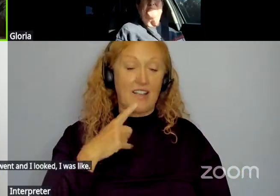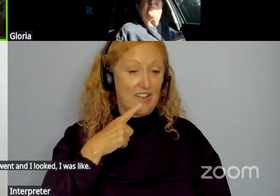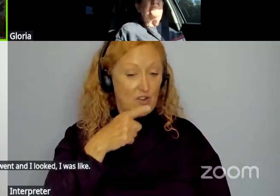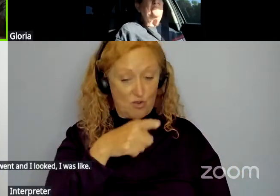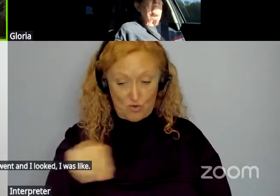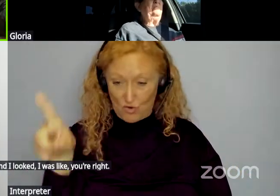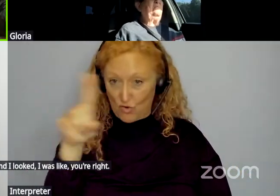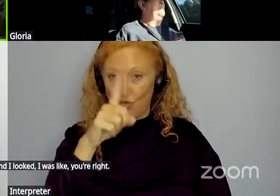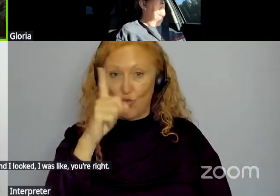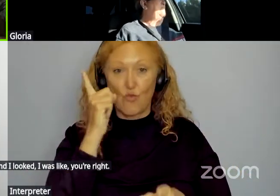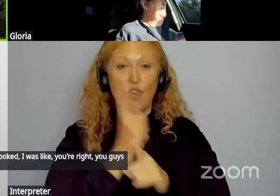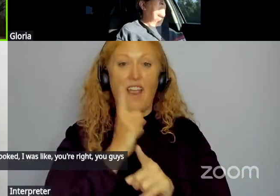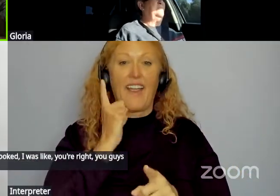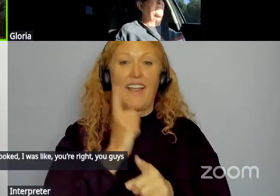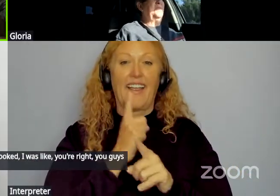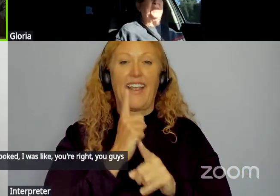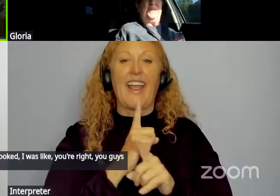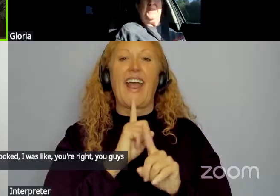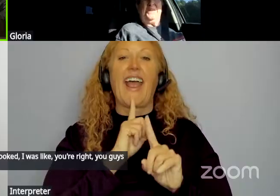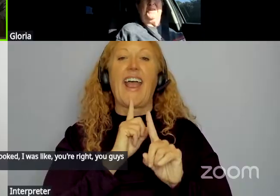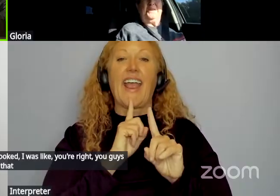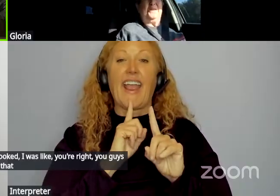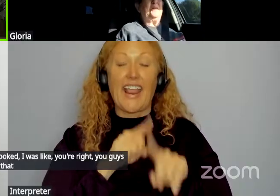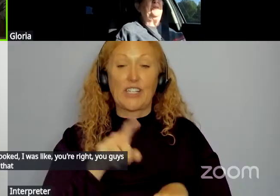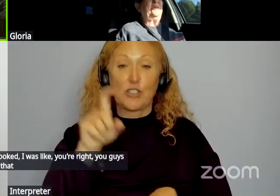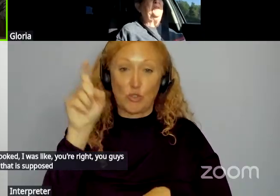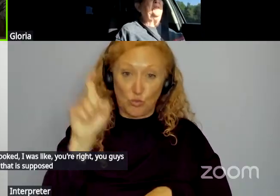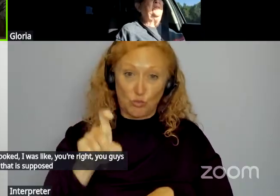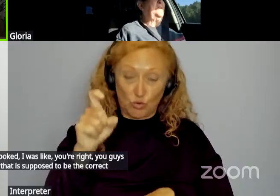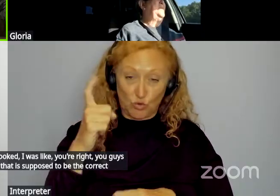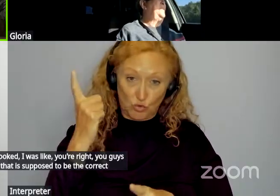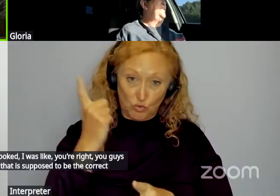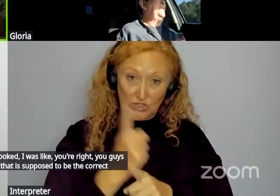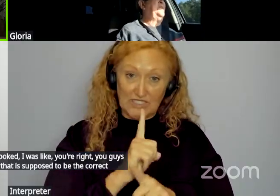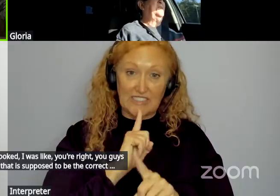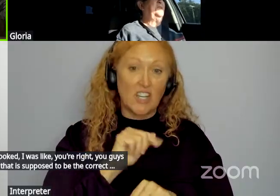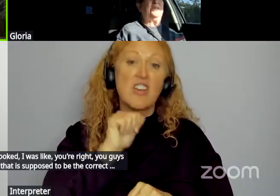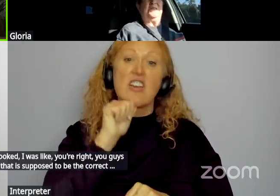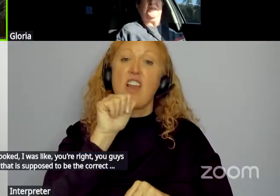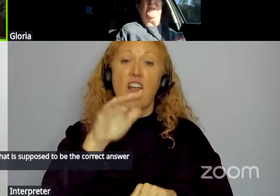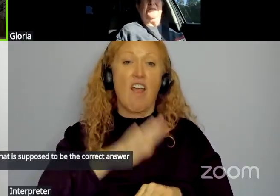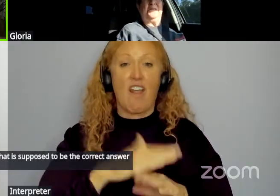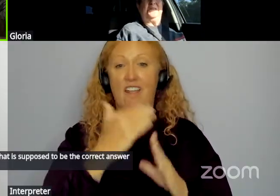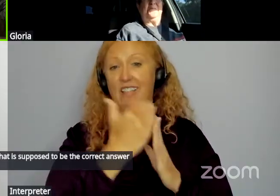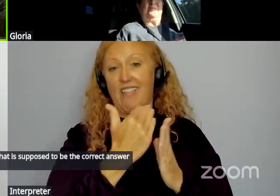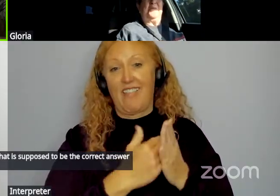You guys are absolutely correct. The answer that is supposed to be the correct answer was not available.